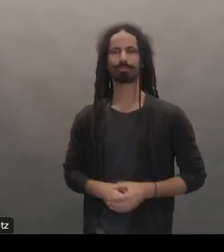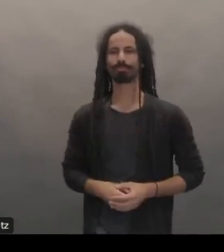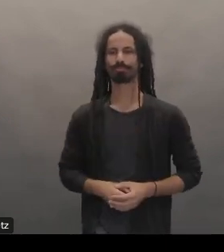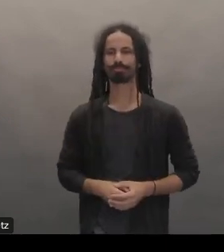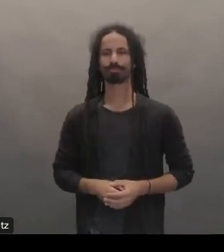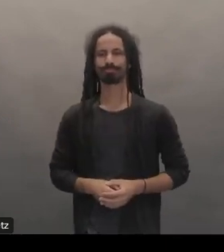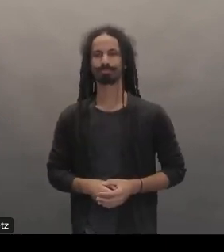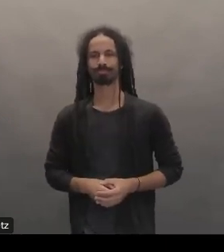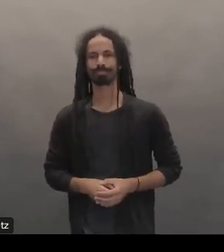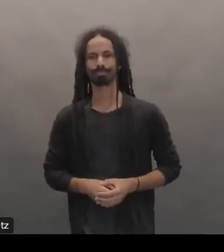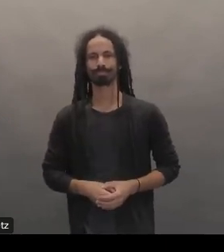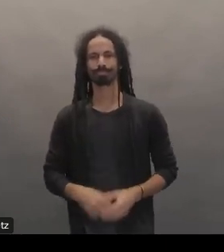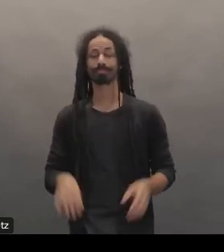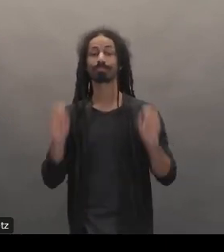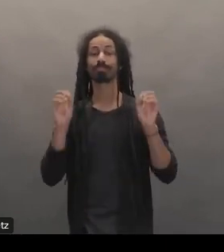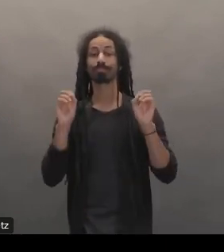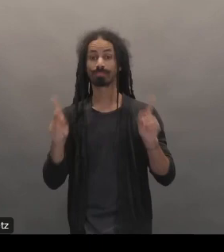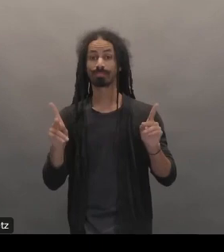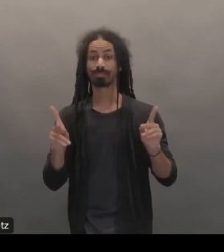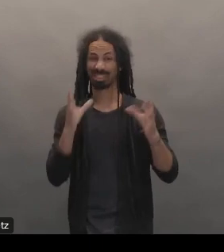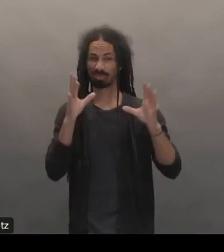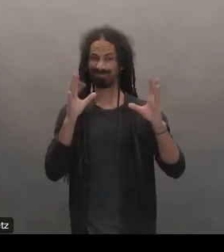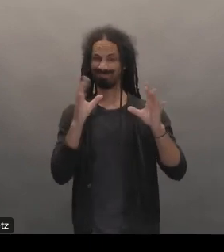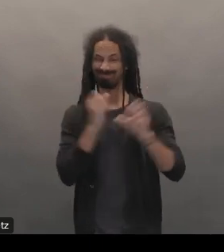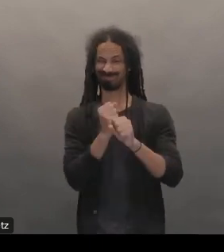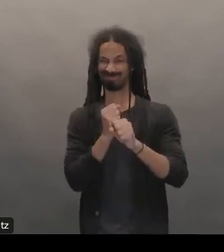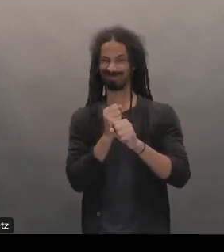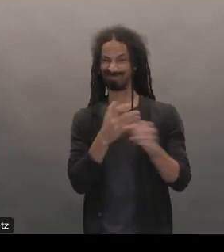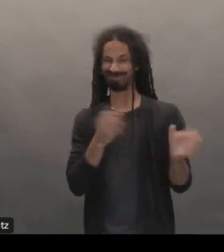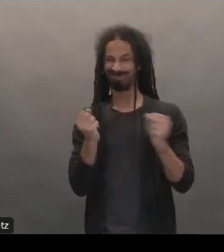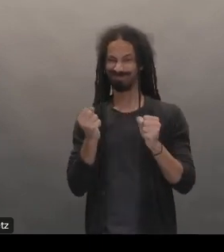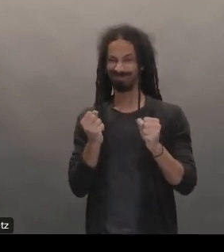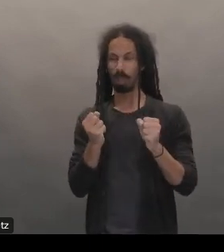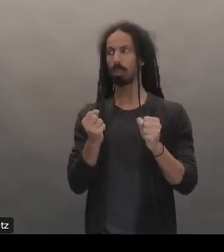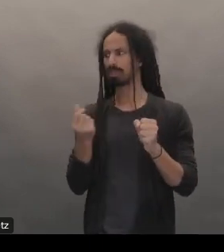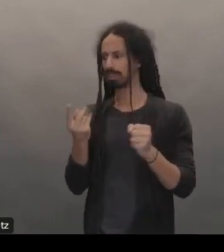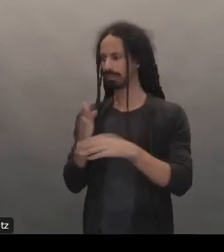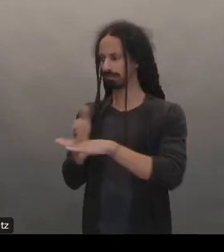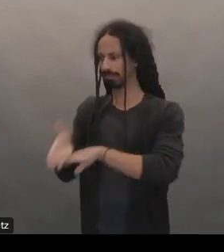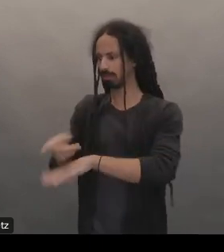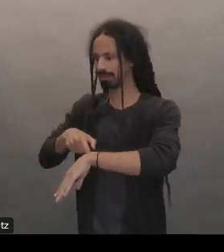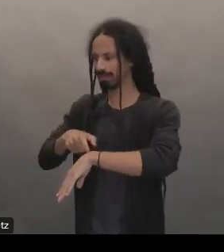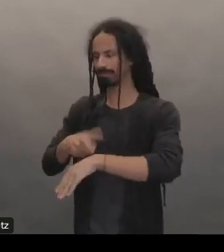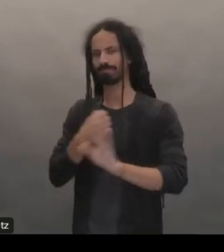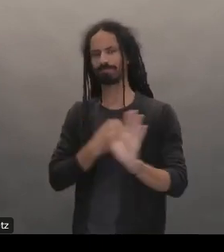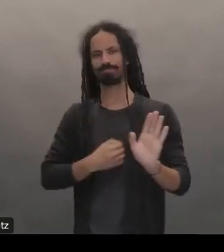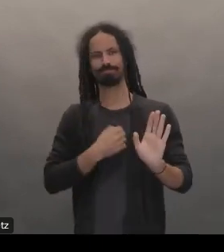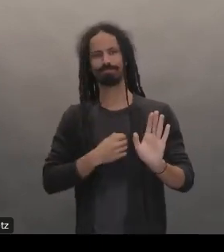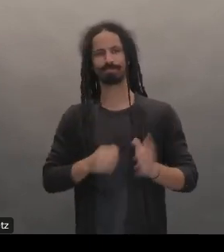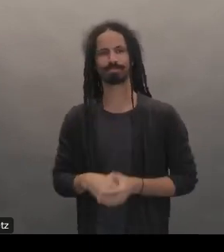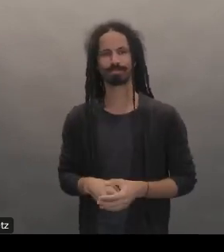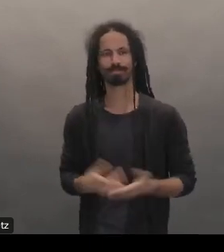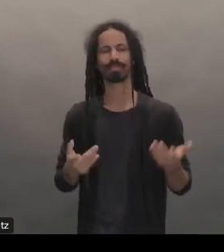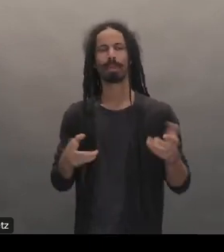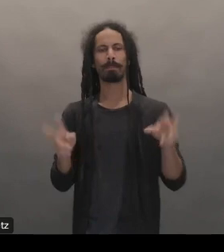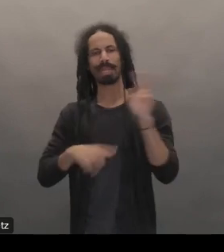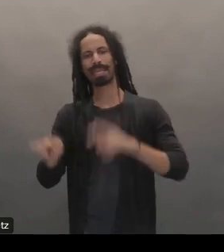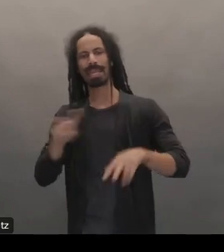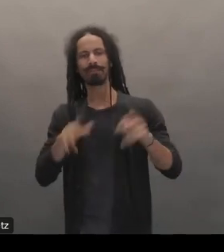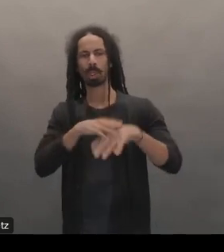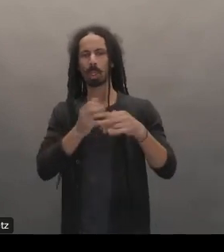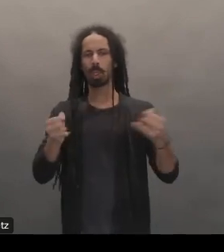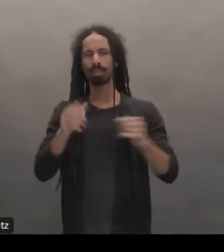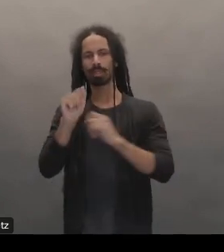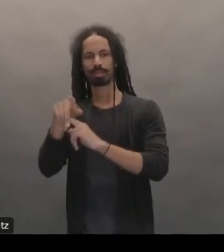All right, now just to wrap up very quickly here. We're a little bit over time, I apologize. But navigating online APA